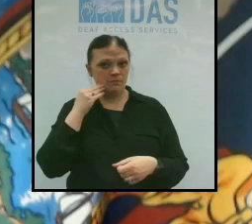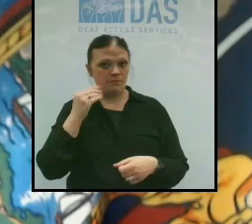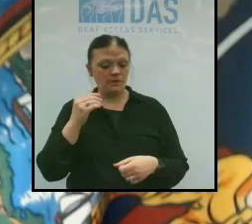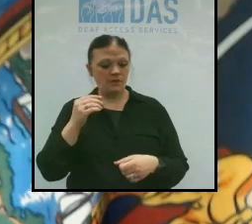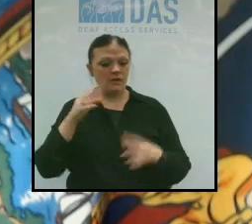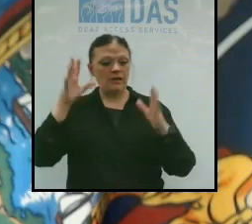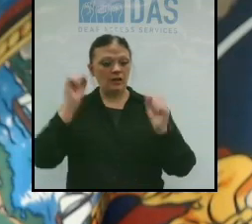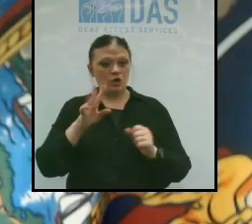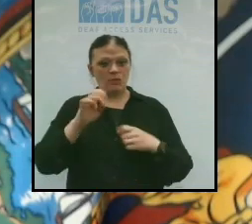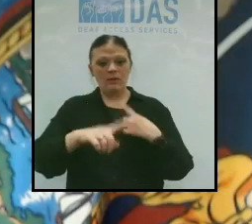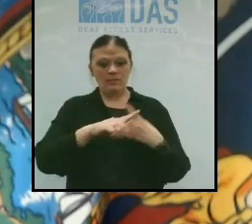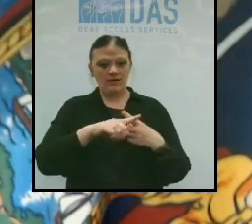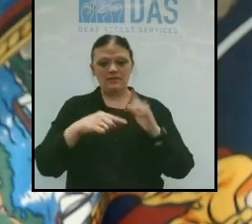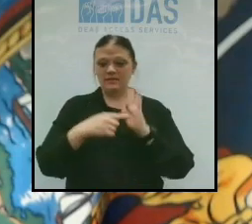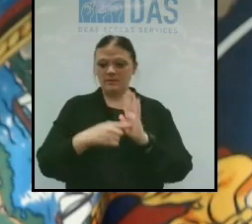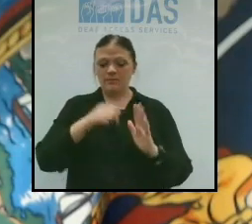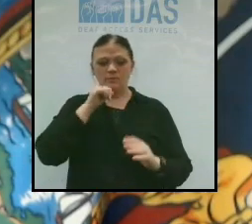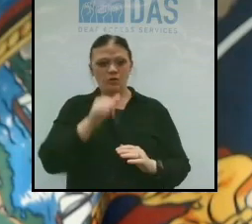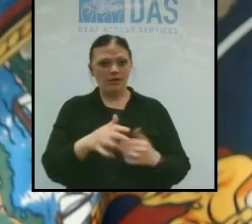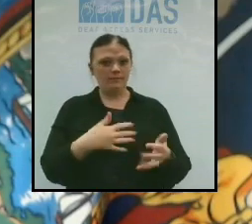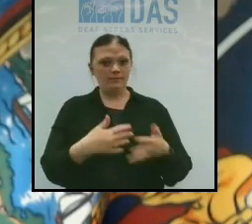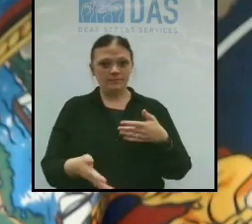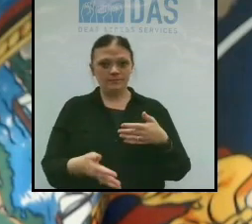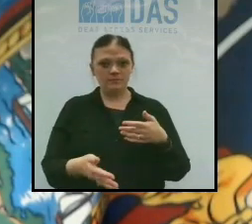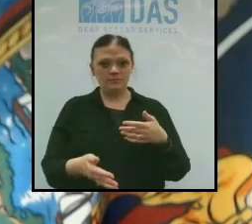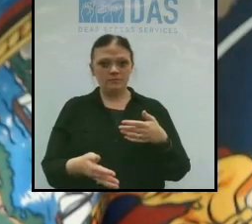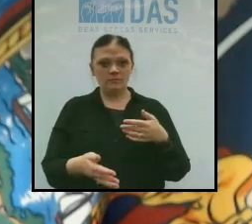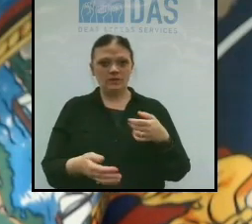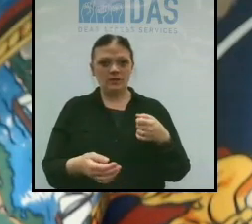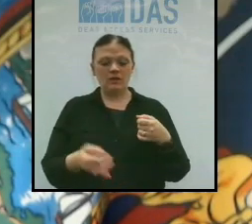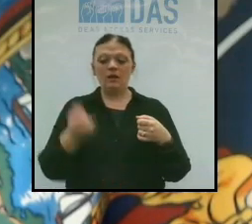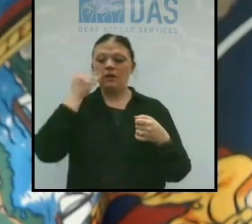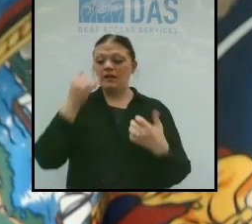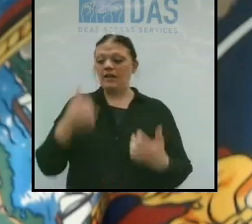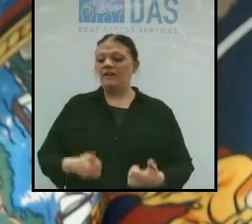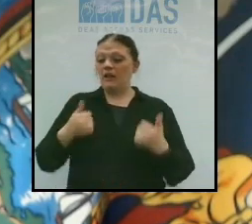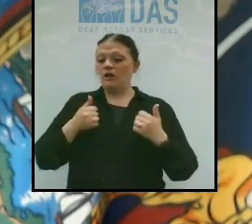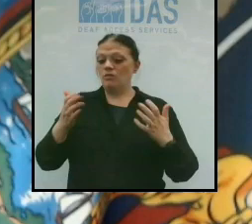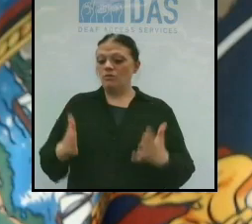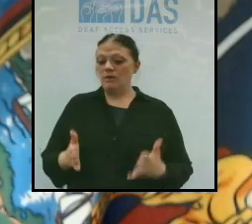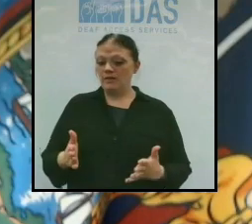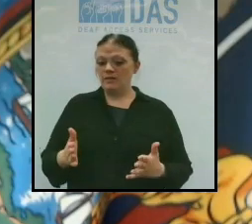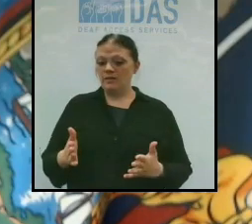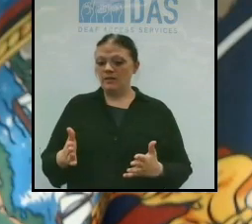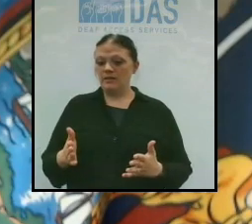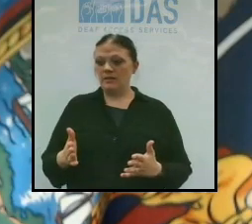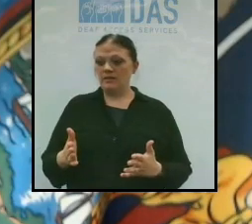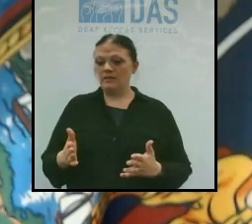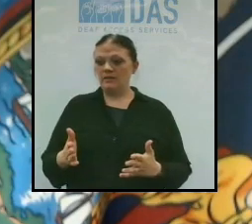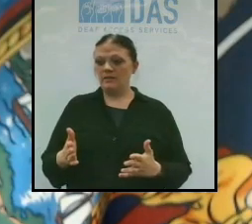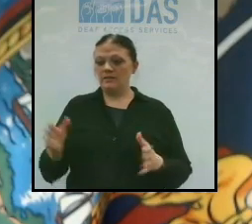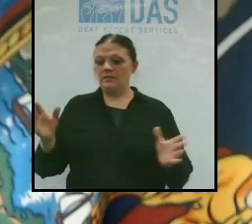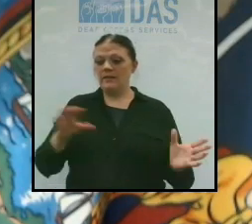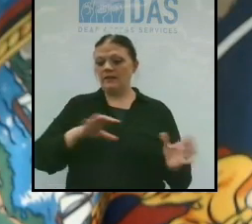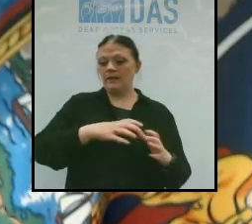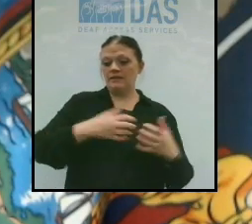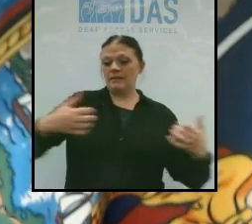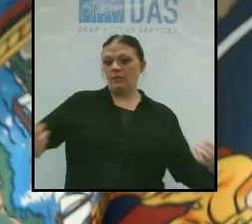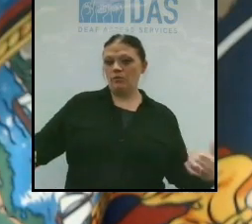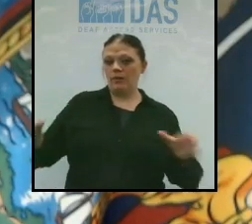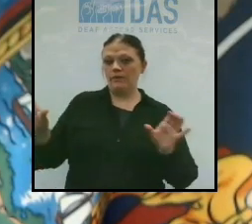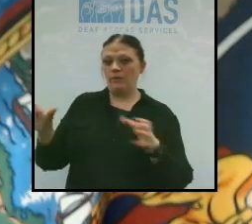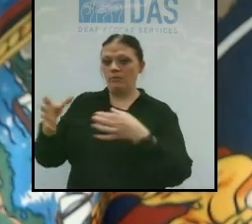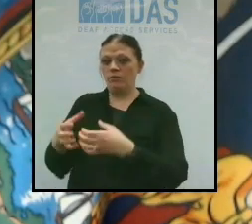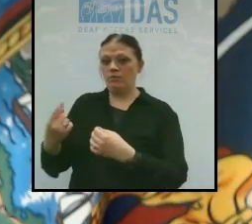be positive, whether they have symptoms or not. And then if the residents, cohort them into one area, and then